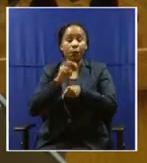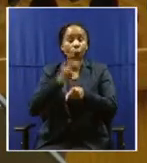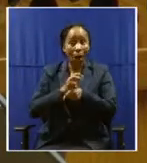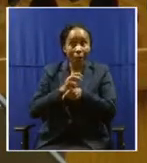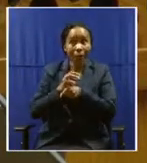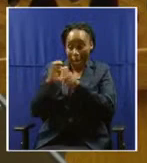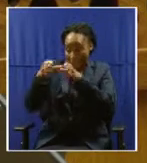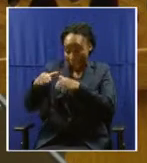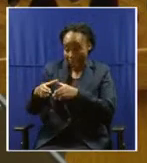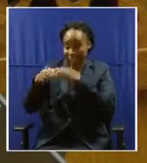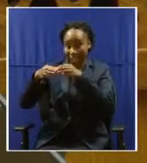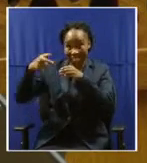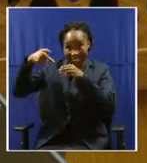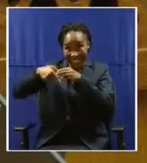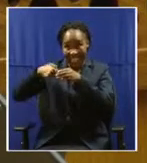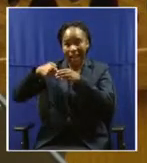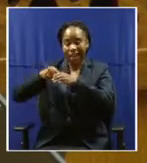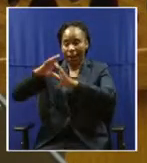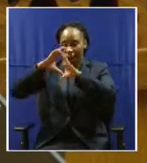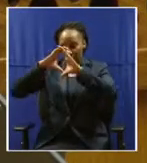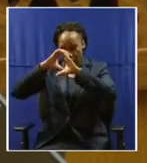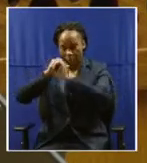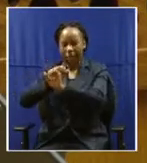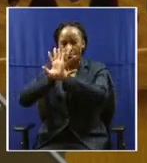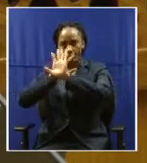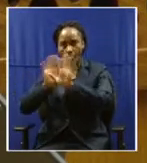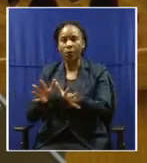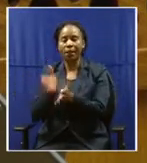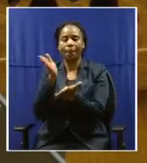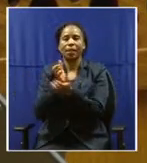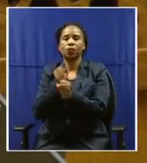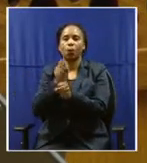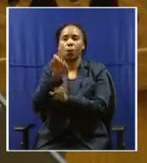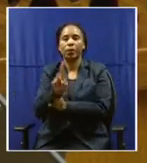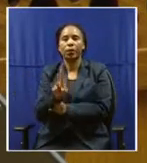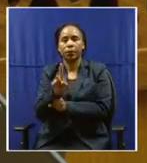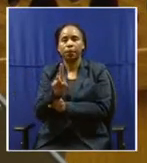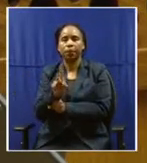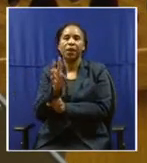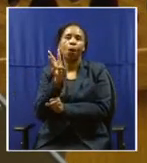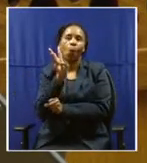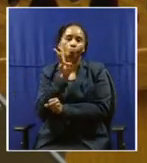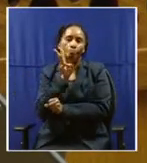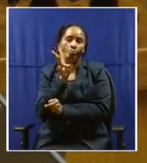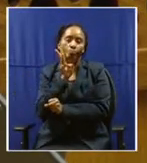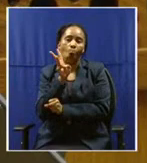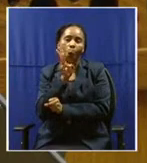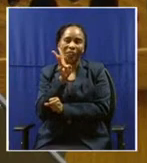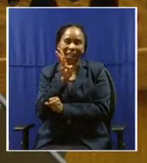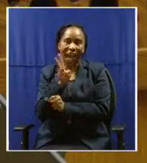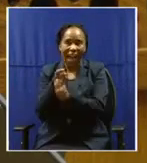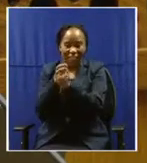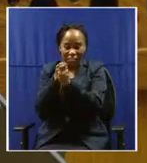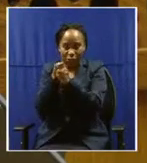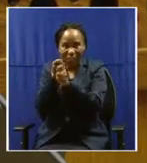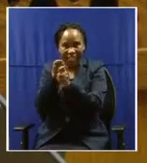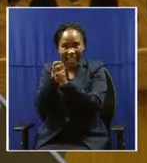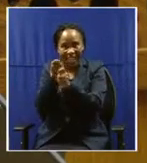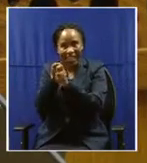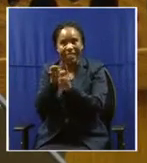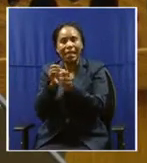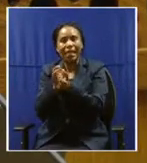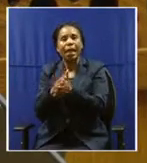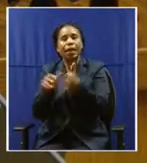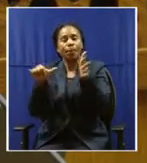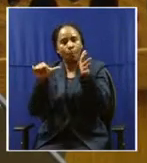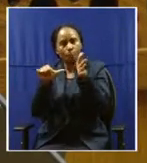will be focused just on ensuring that water is treated with the importance